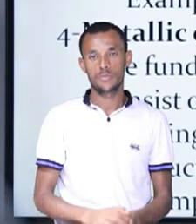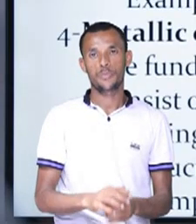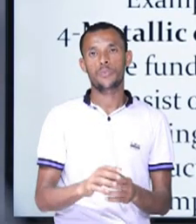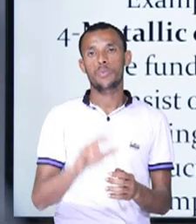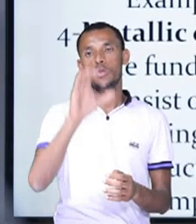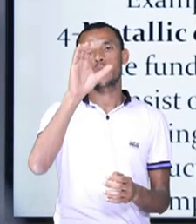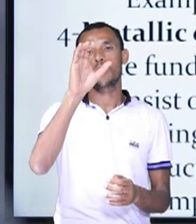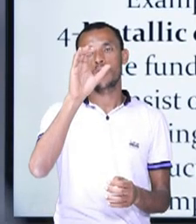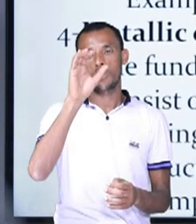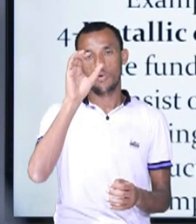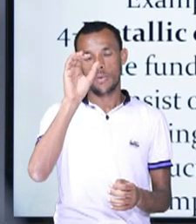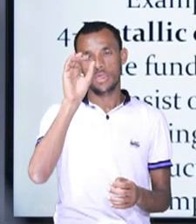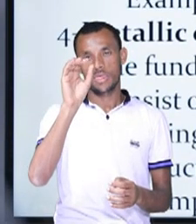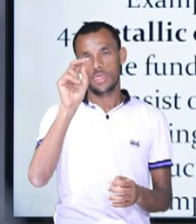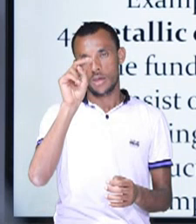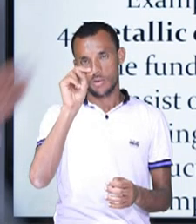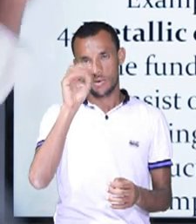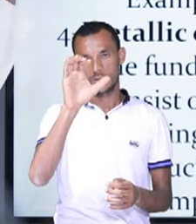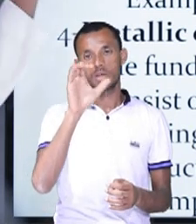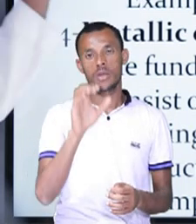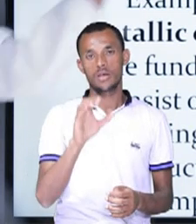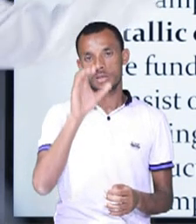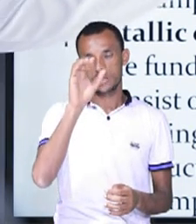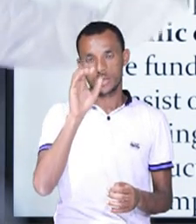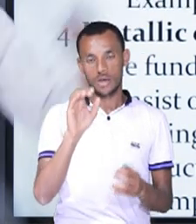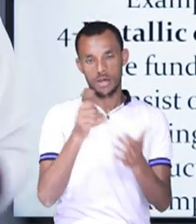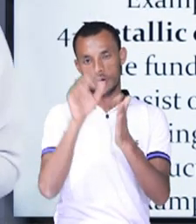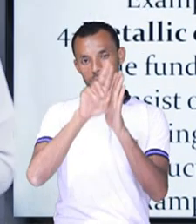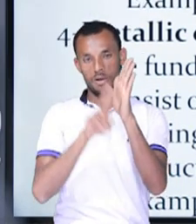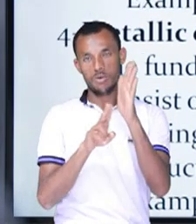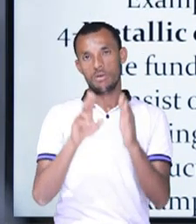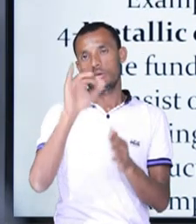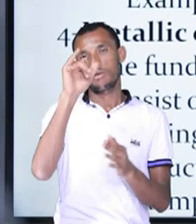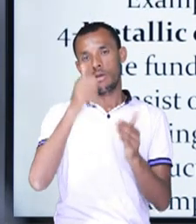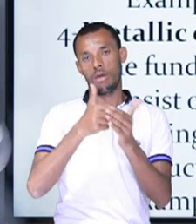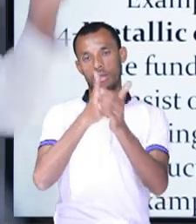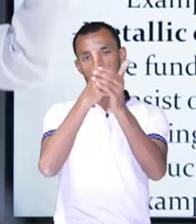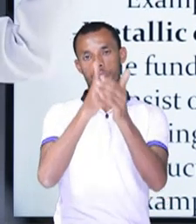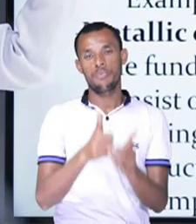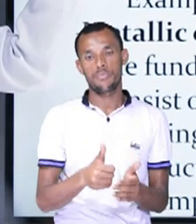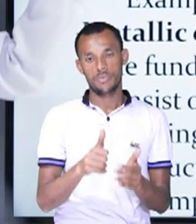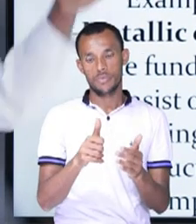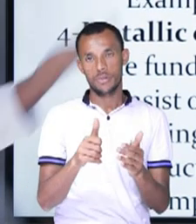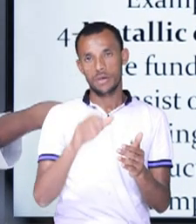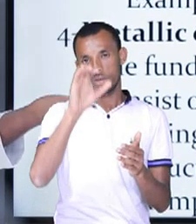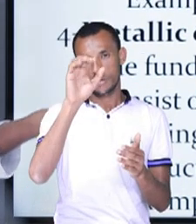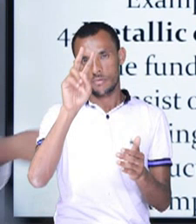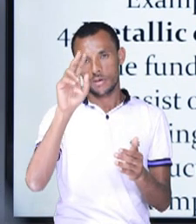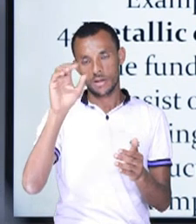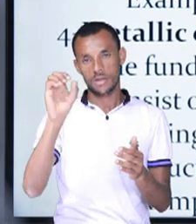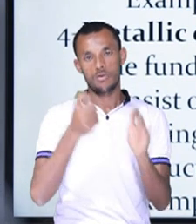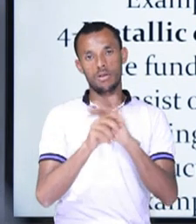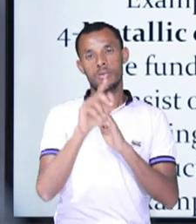covalent network crystal. Covalent network crystal, the fundamental units are atoms. In covalent network crystal, for